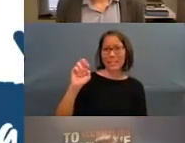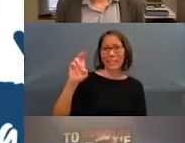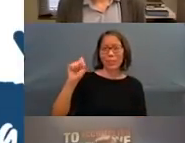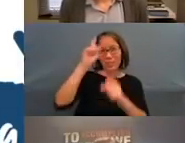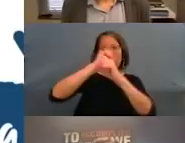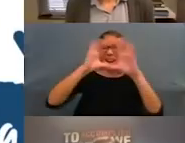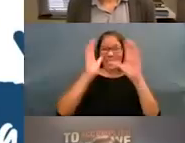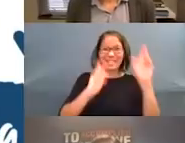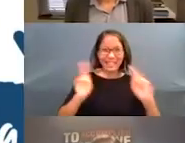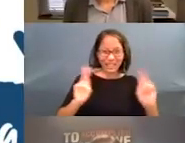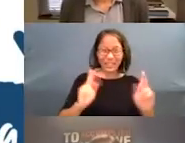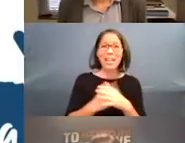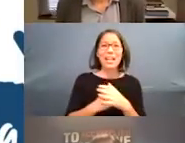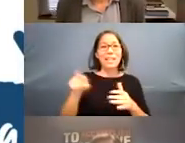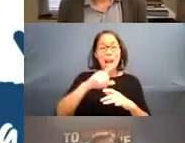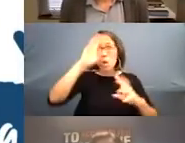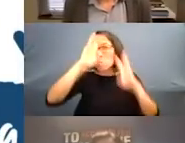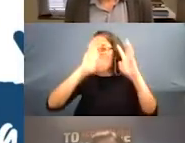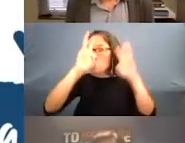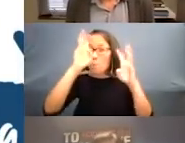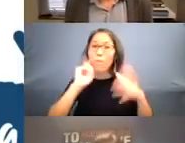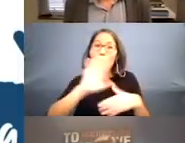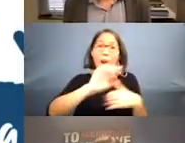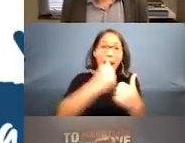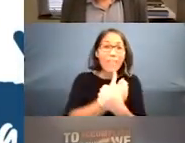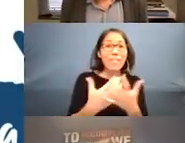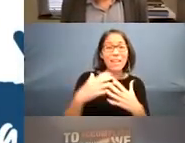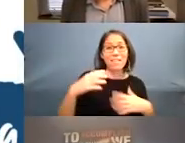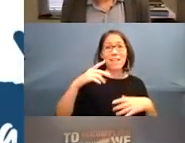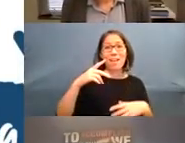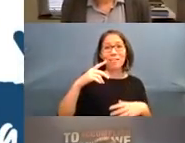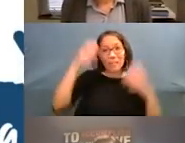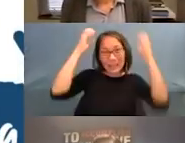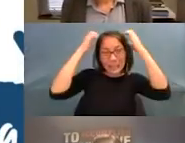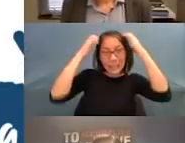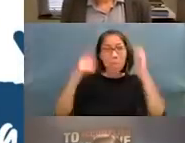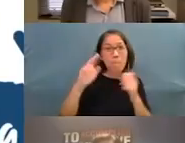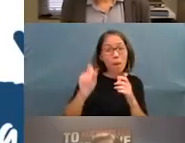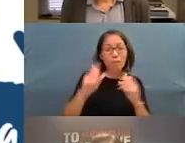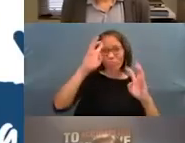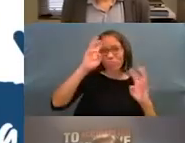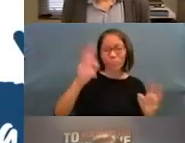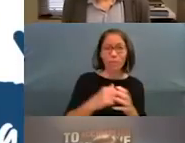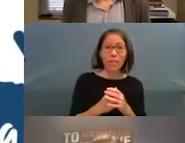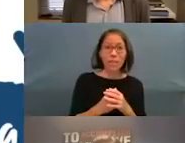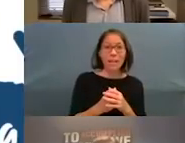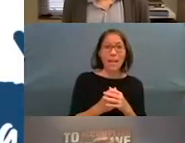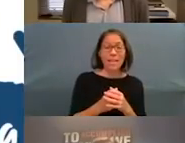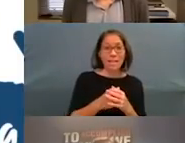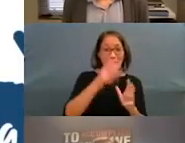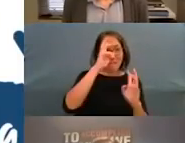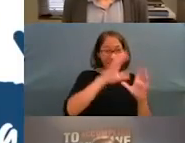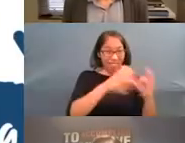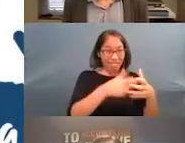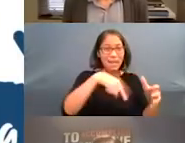magic behind the parks and resorts and all the products that Walt Disney creates. Imagineering in their corporation is seen as